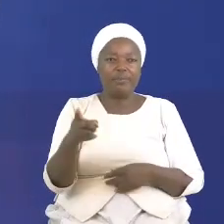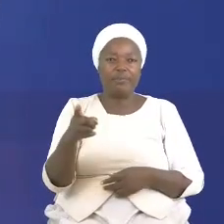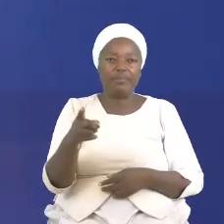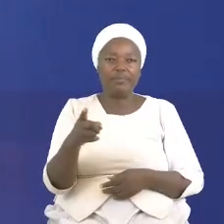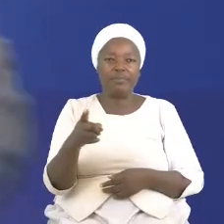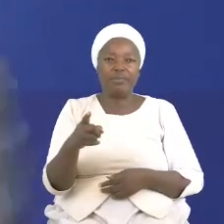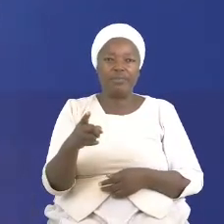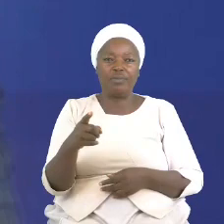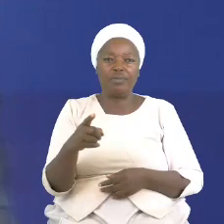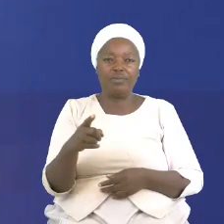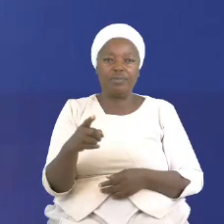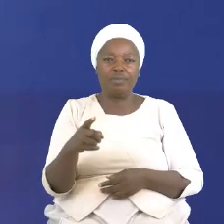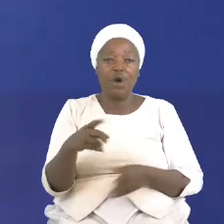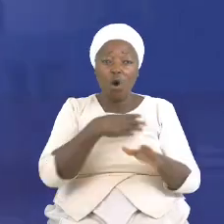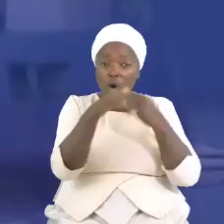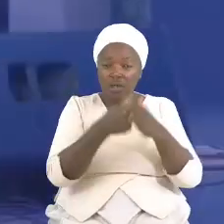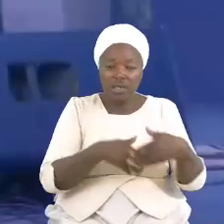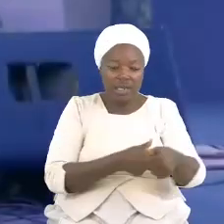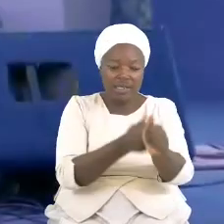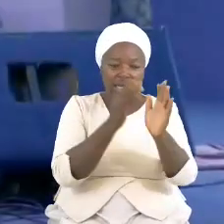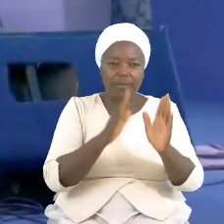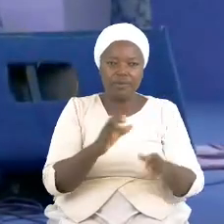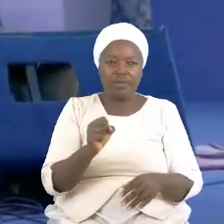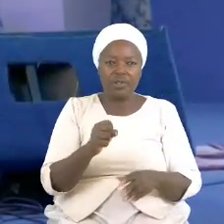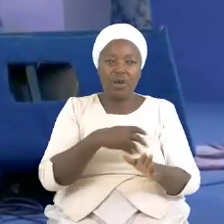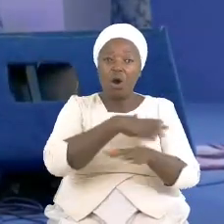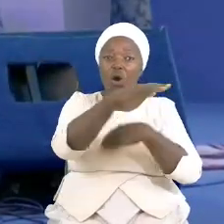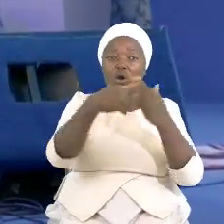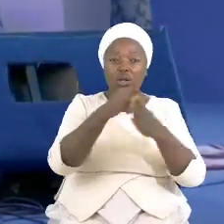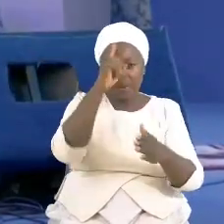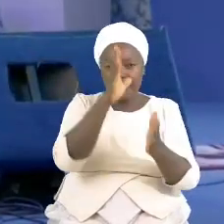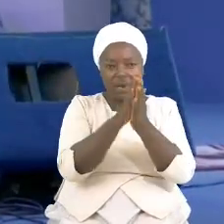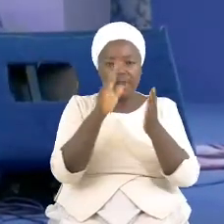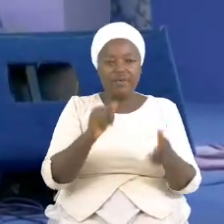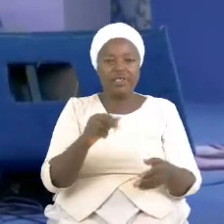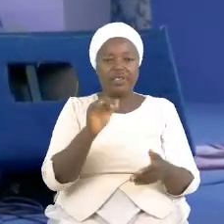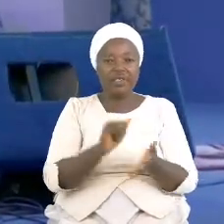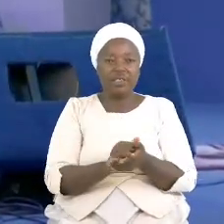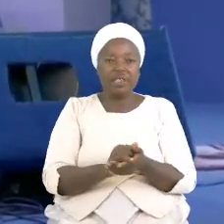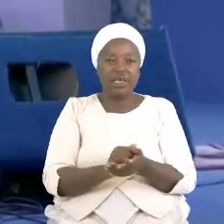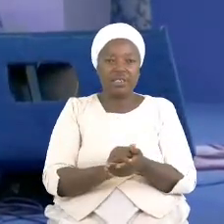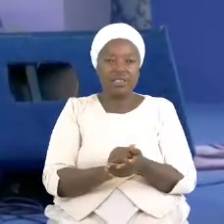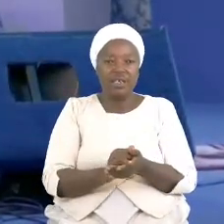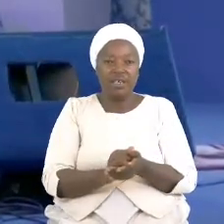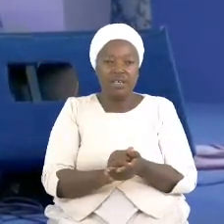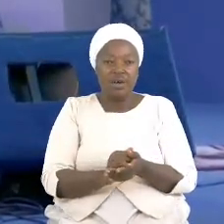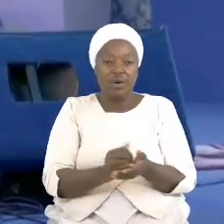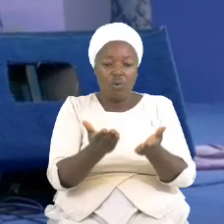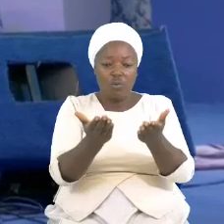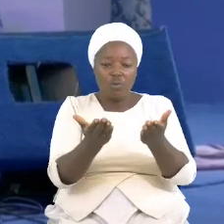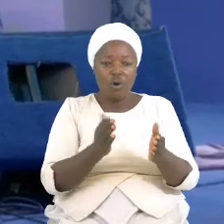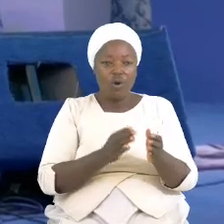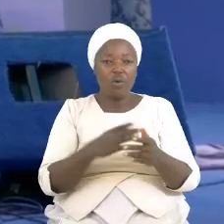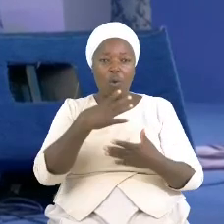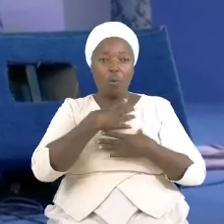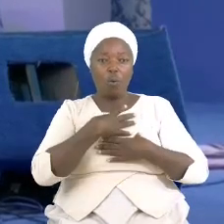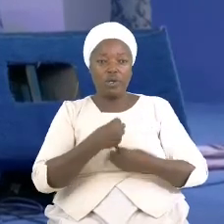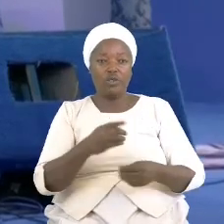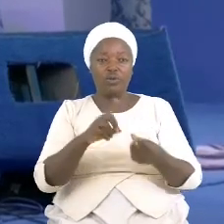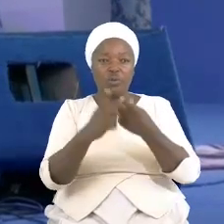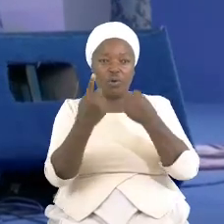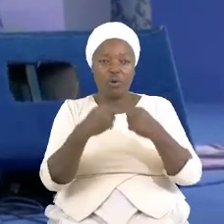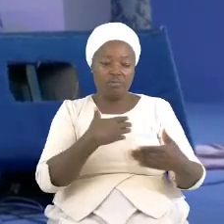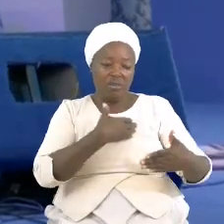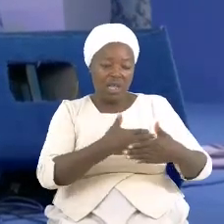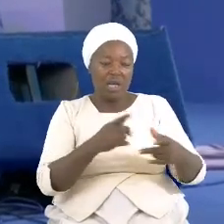the disciples, all the believers that cared to come near unto him and ask the